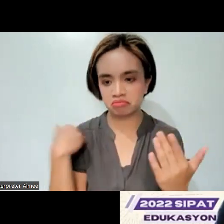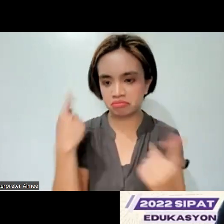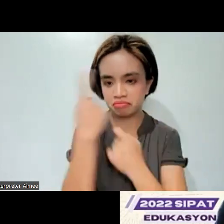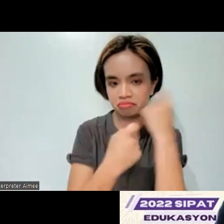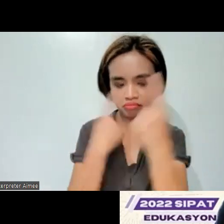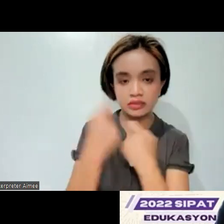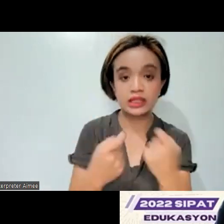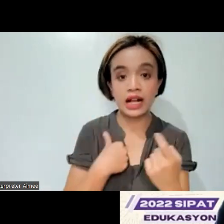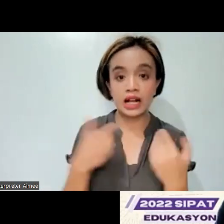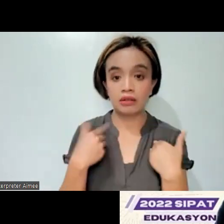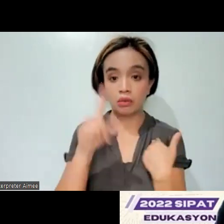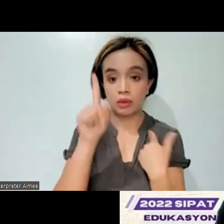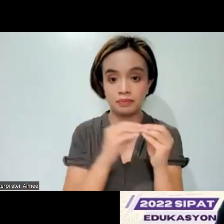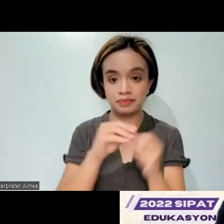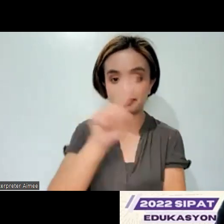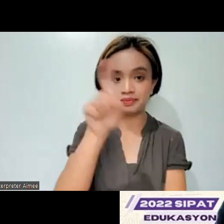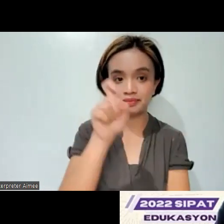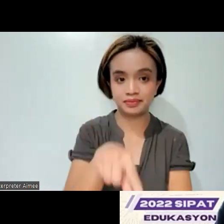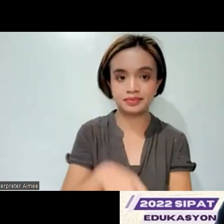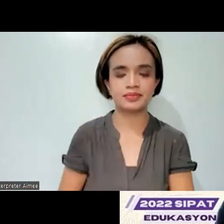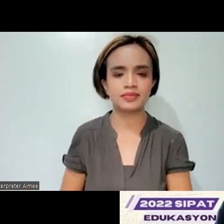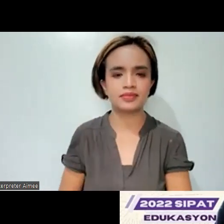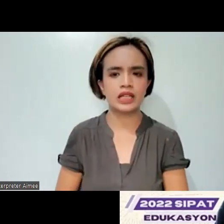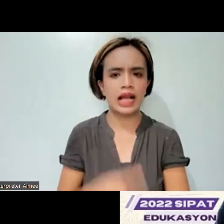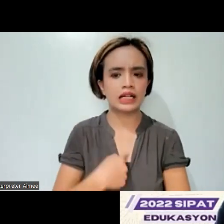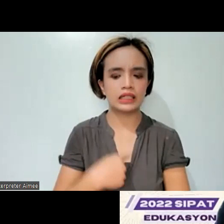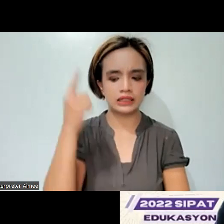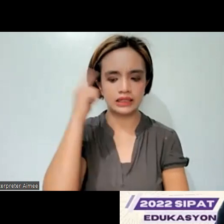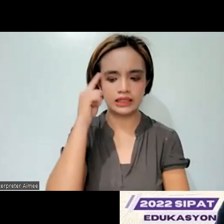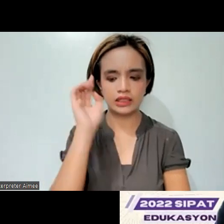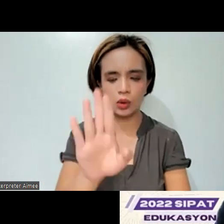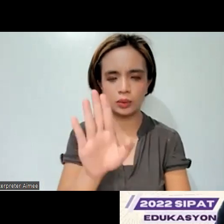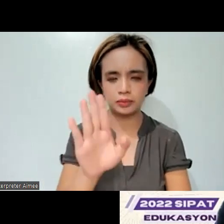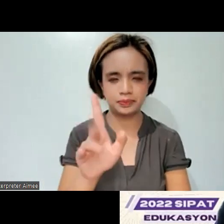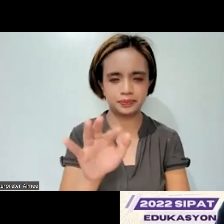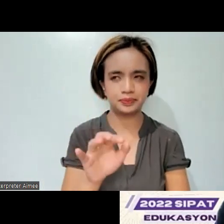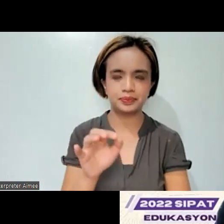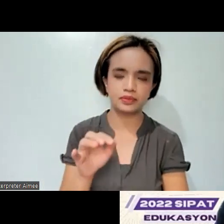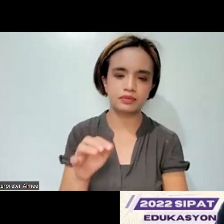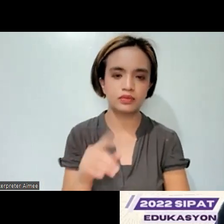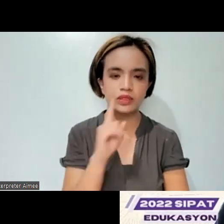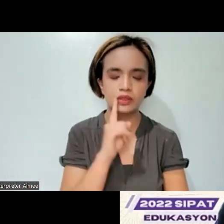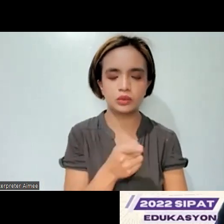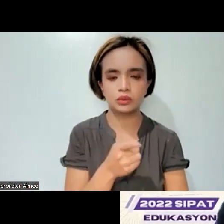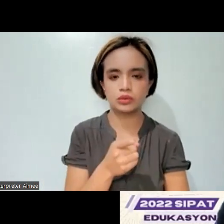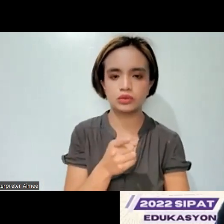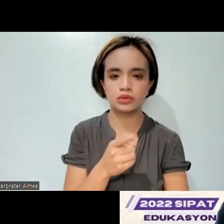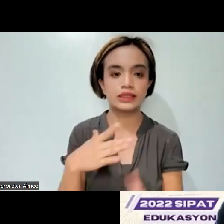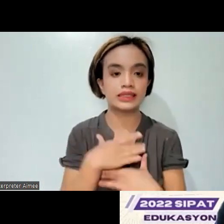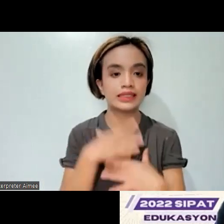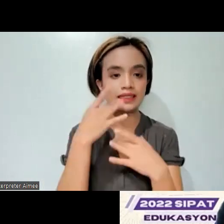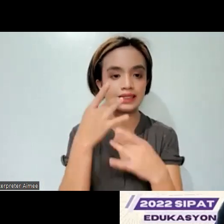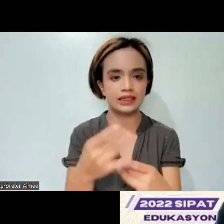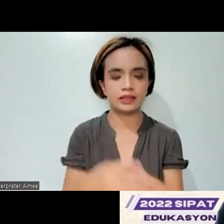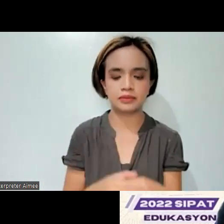Q&A. I do have one more question. I think that your inquiry is really interesting